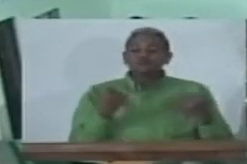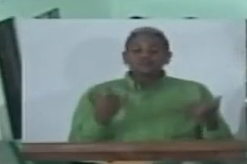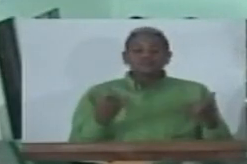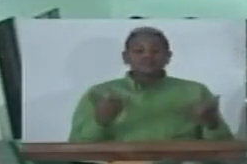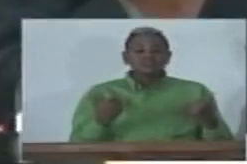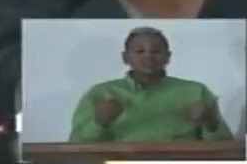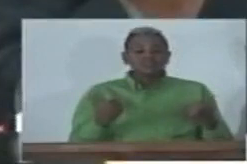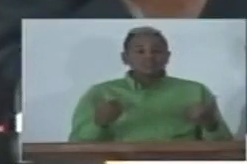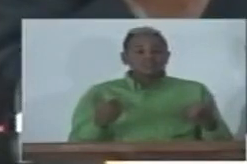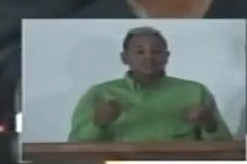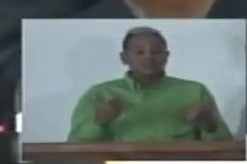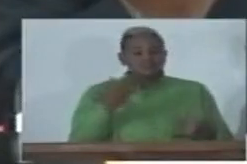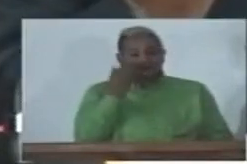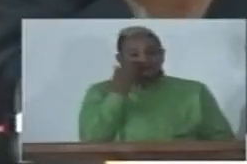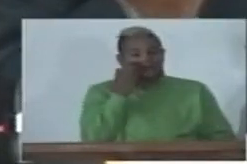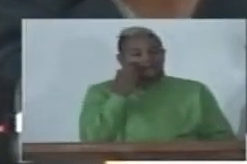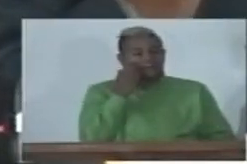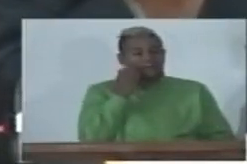it that way.